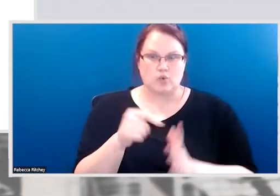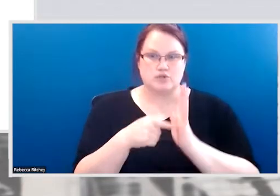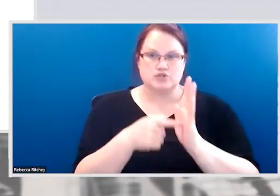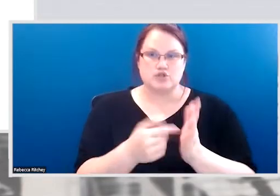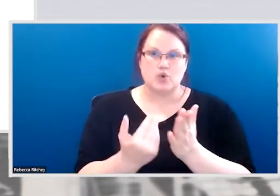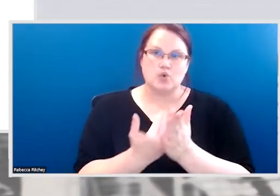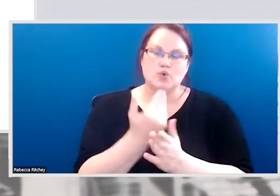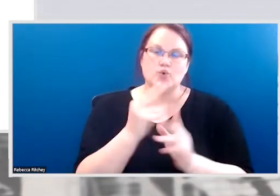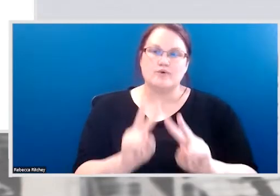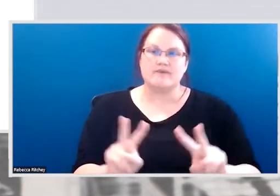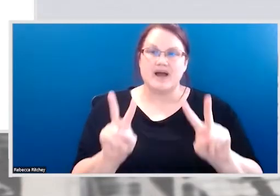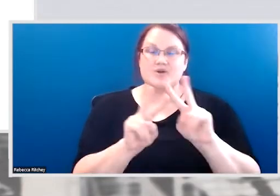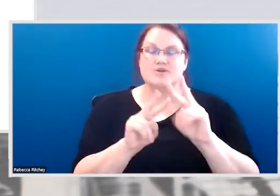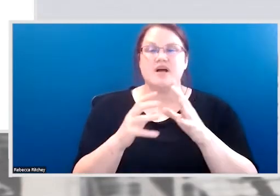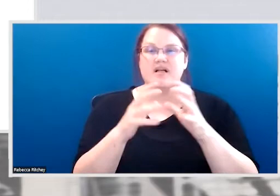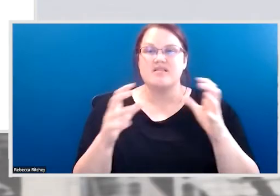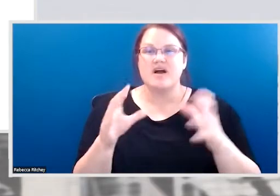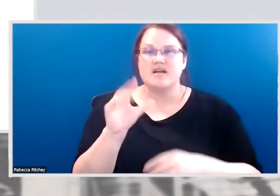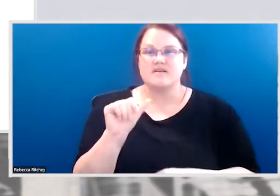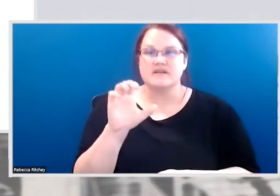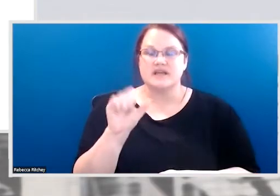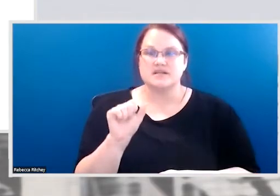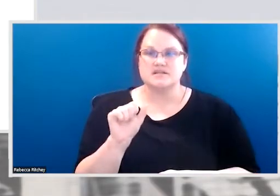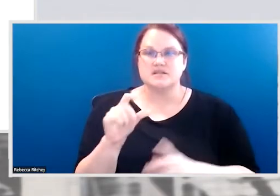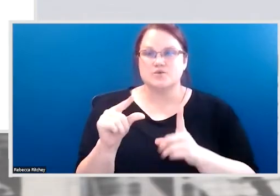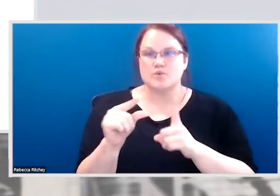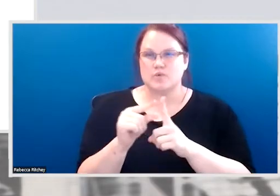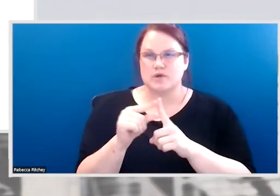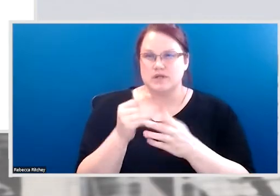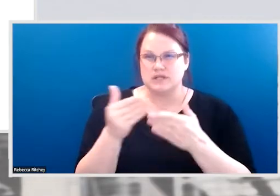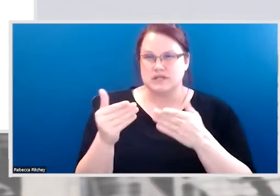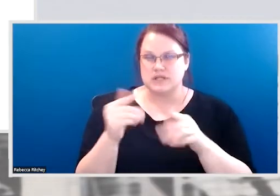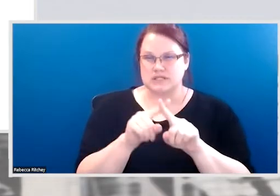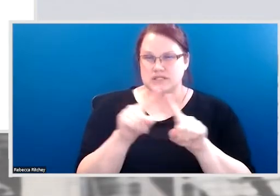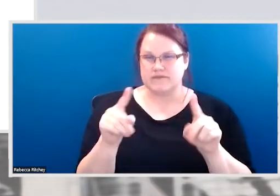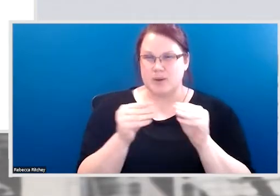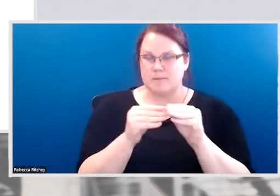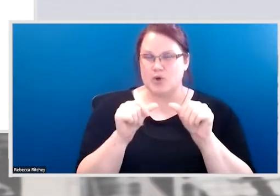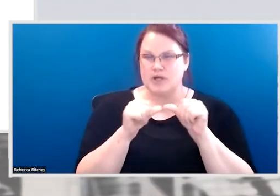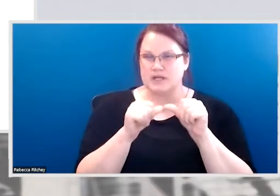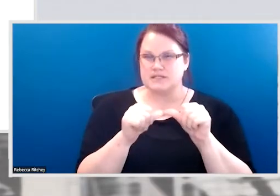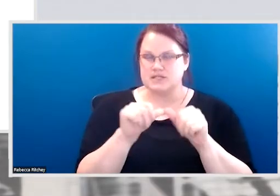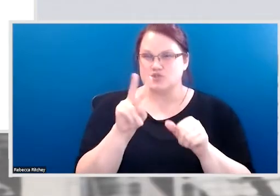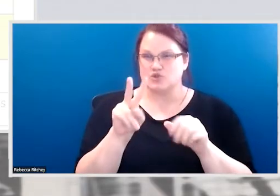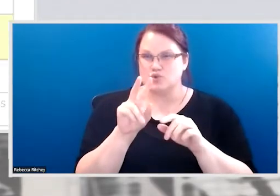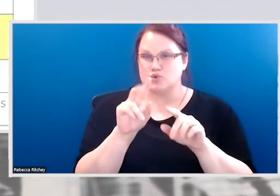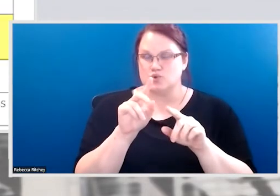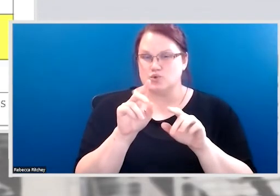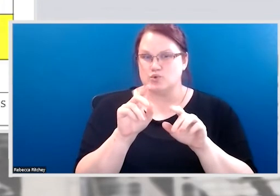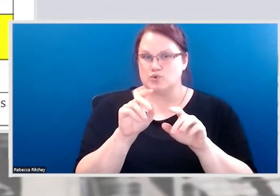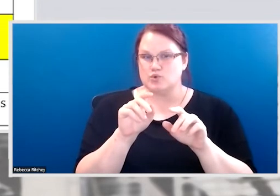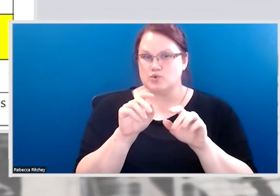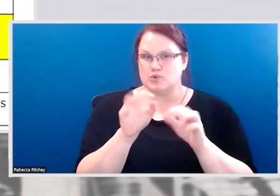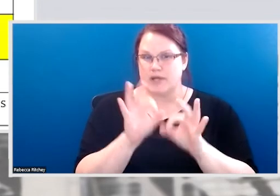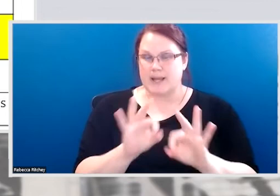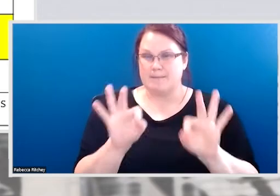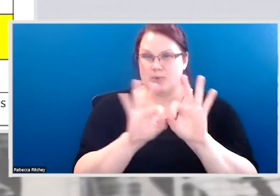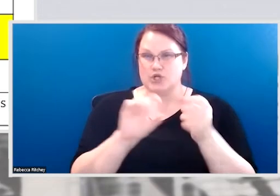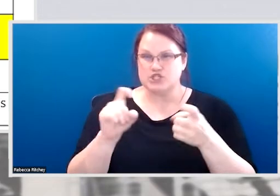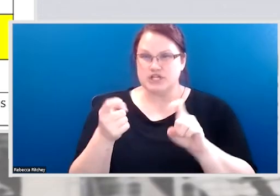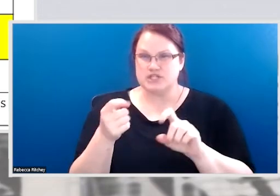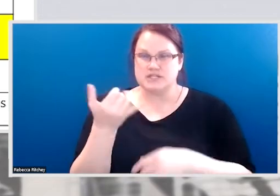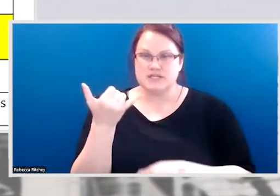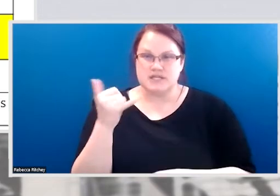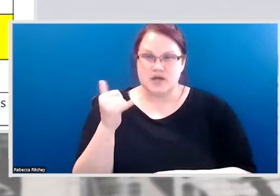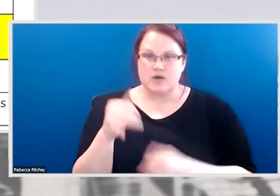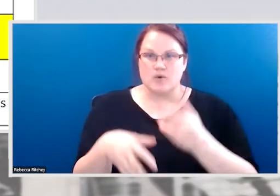In a lot of cases, we just kind of reworded things to be more consistent, but there are 2 important changes in yellow. So the first one is we added